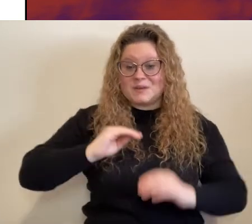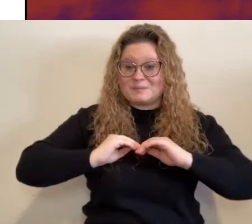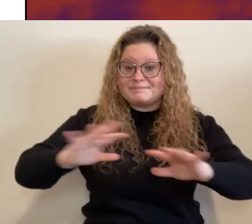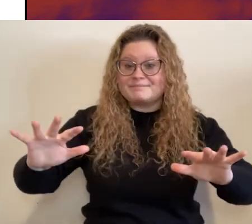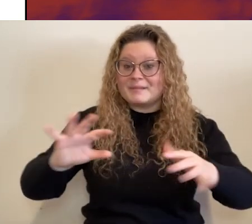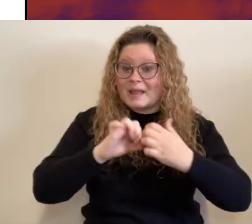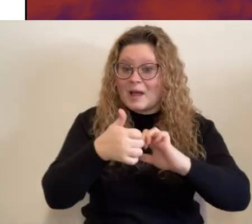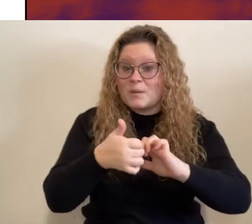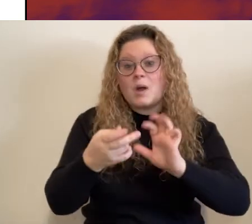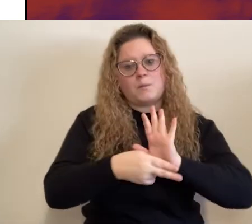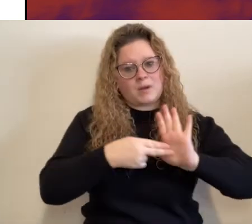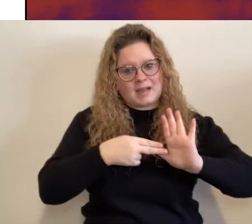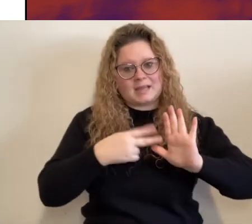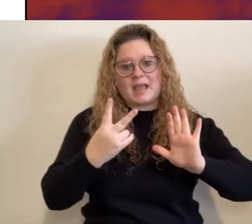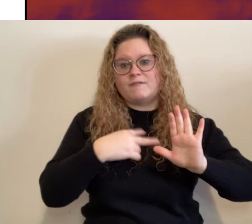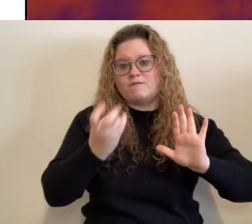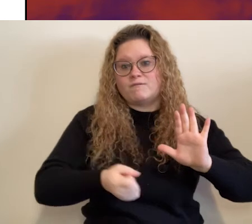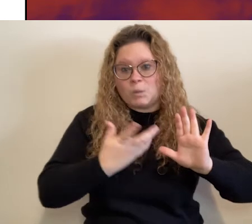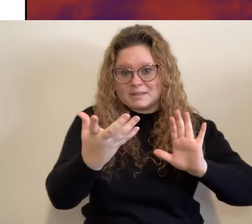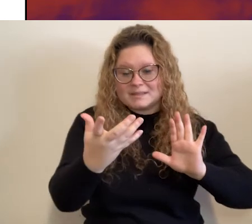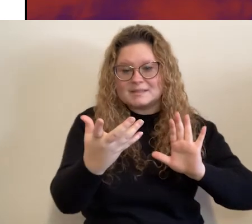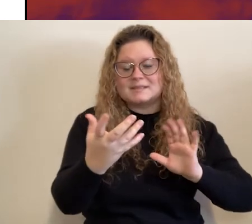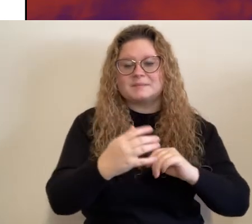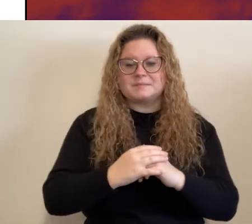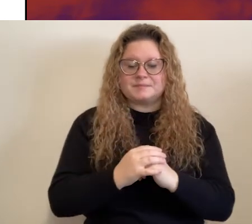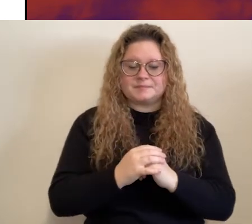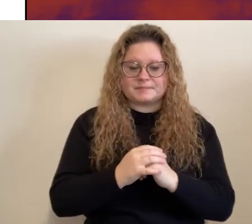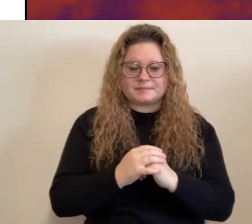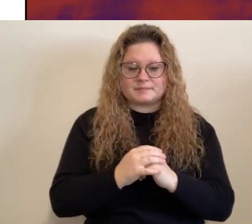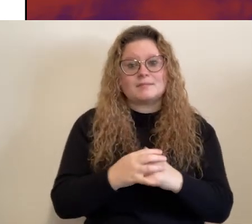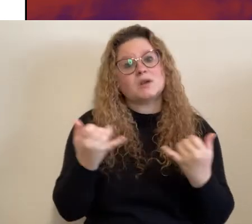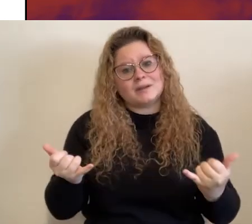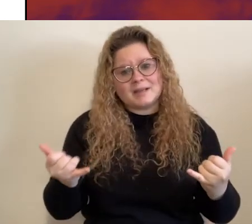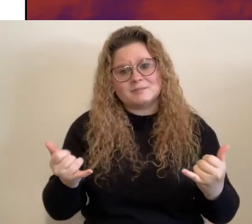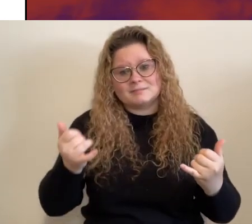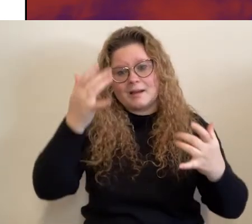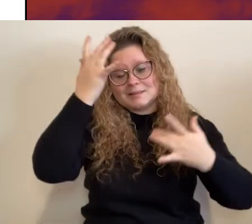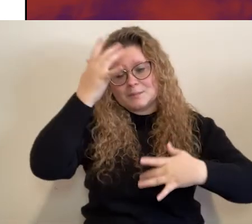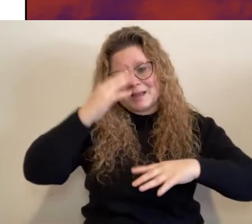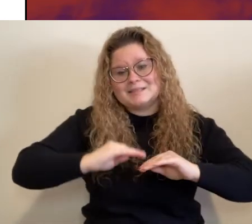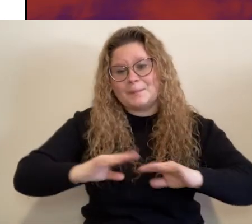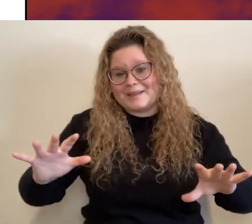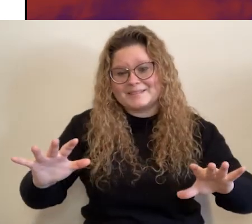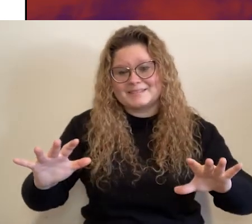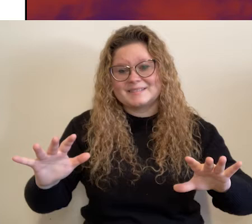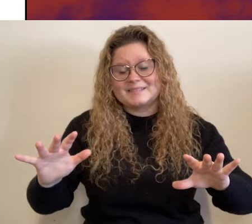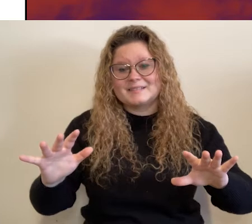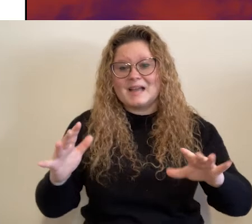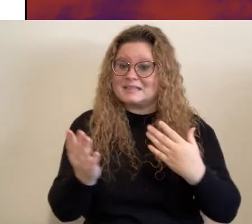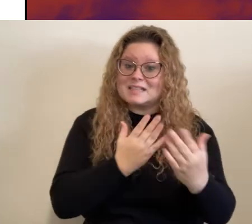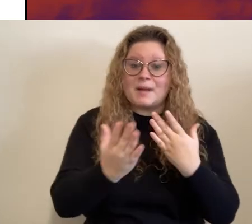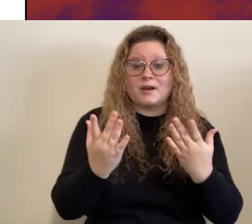like literally, it's like the beginnings of this time. We're in a pandemic here, and it doesn't even matter where I'm going. Literally, whether it's my